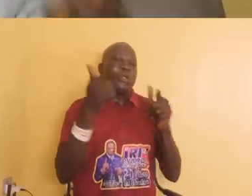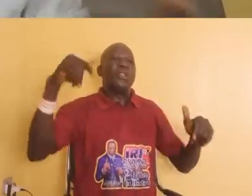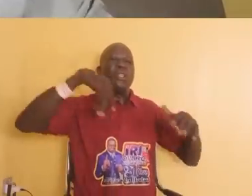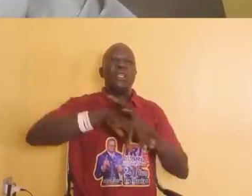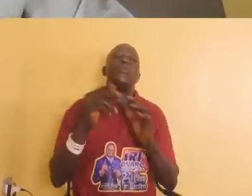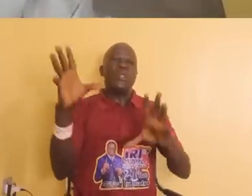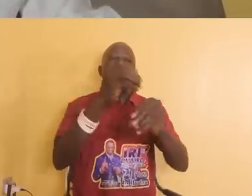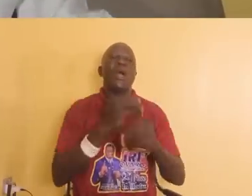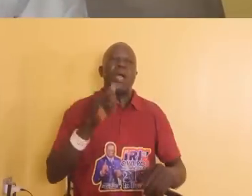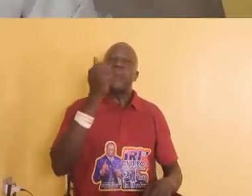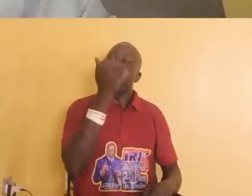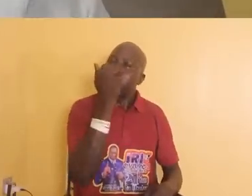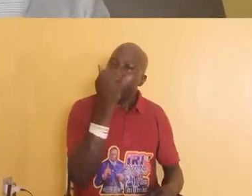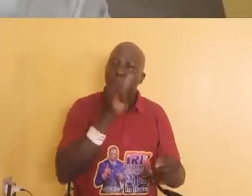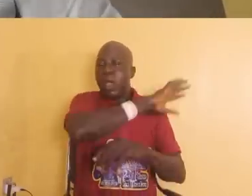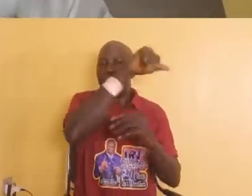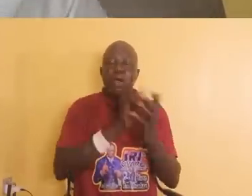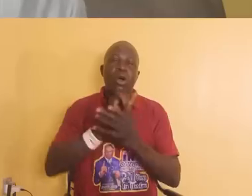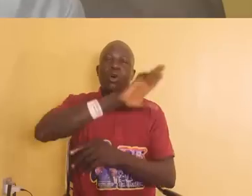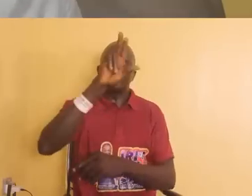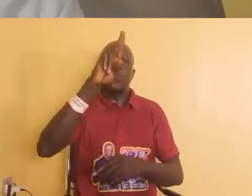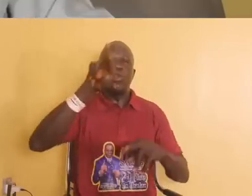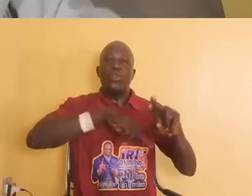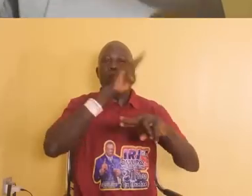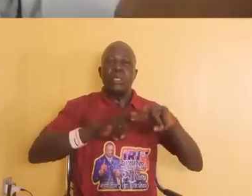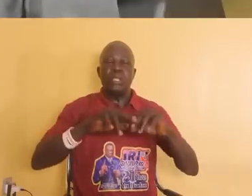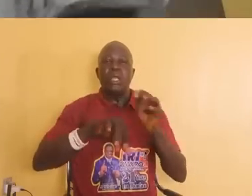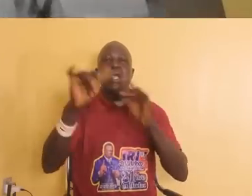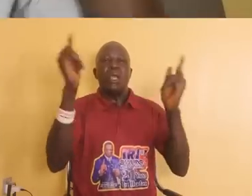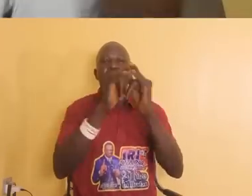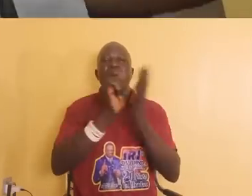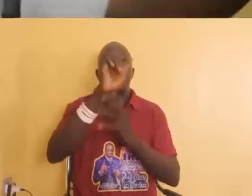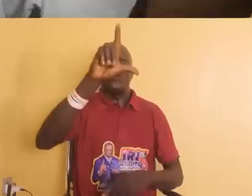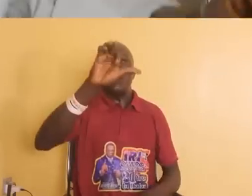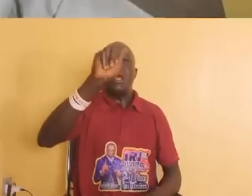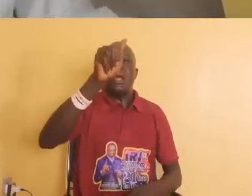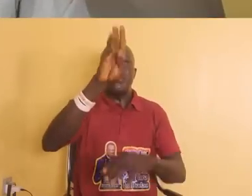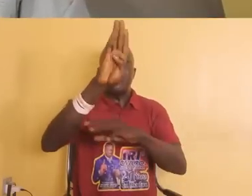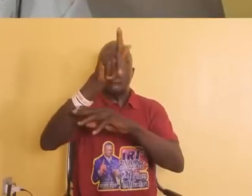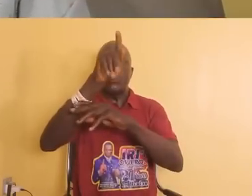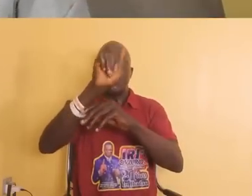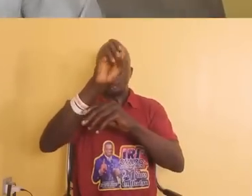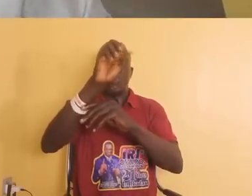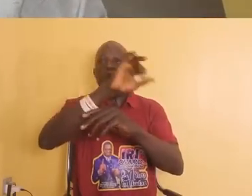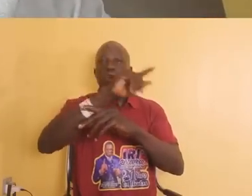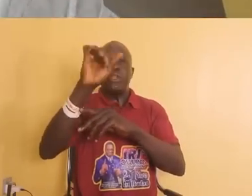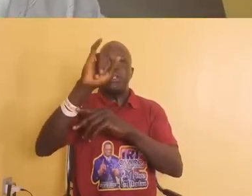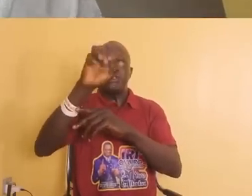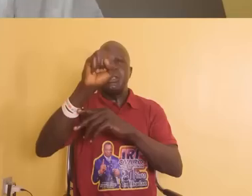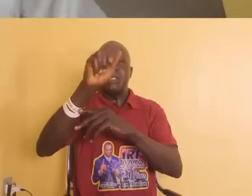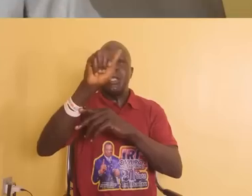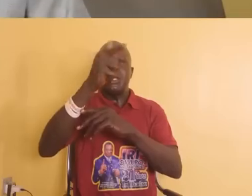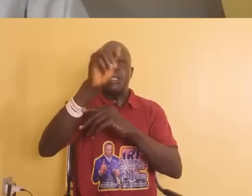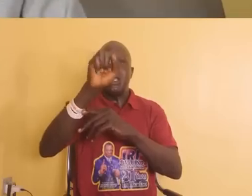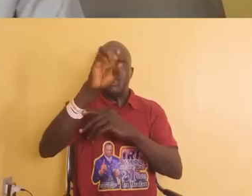day. That's here, we are here. Thou you fast, I think so. What body is body day? Vanisha,